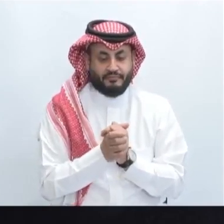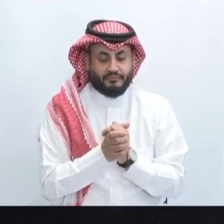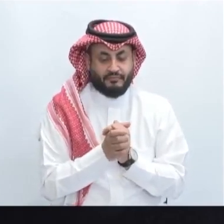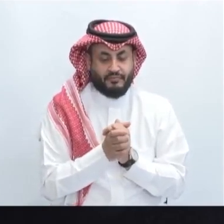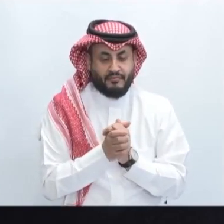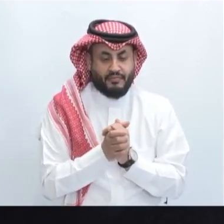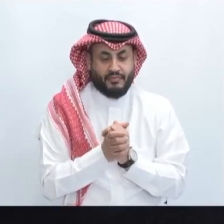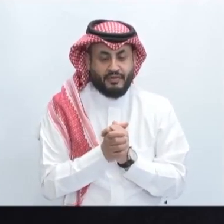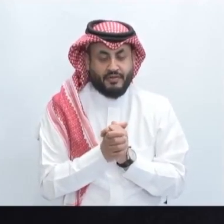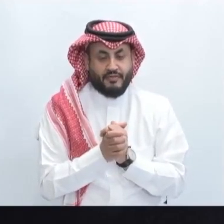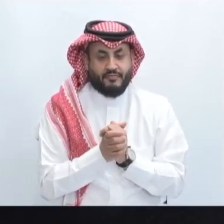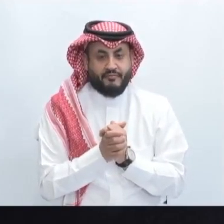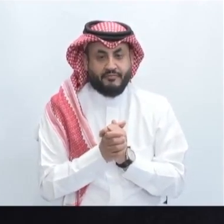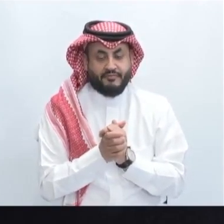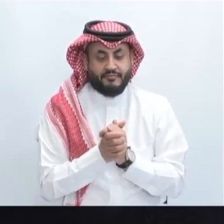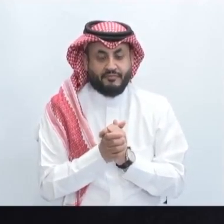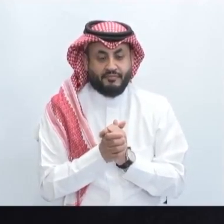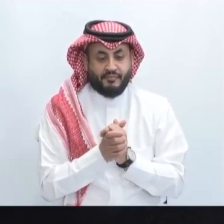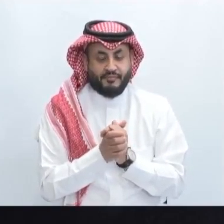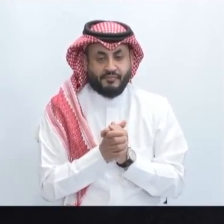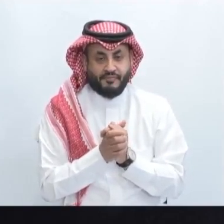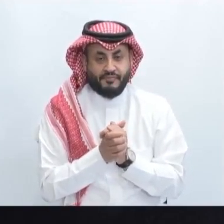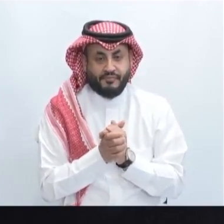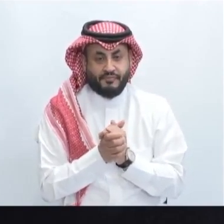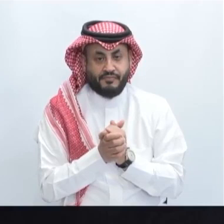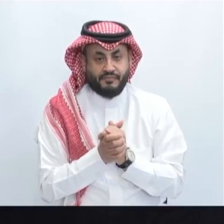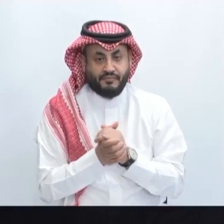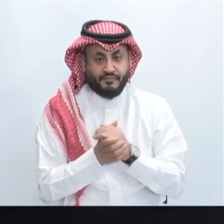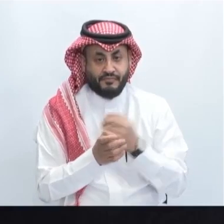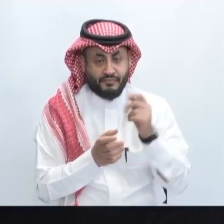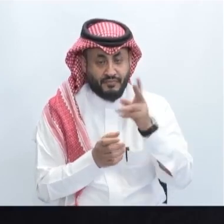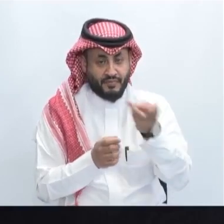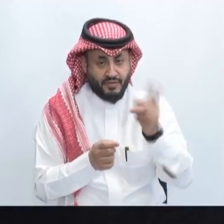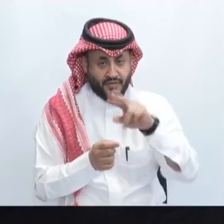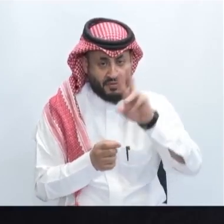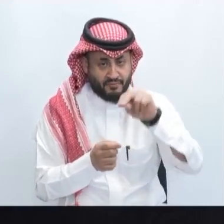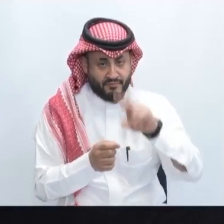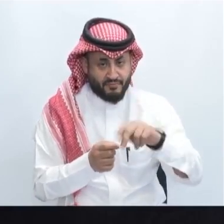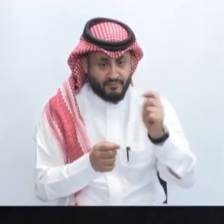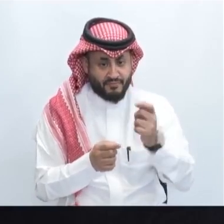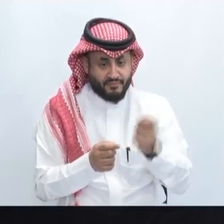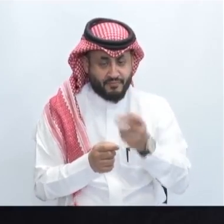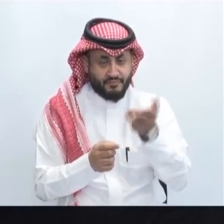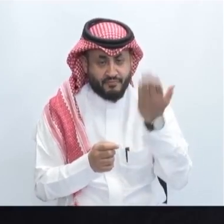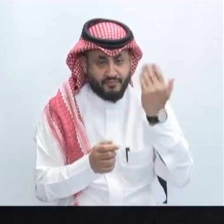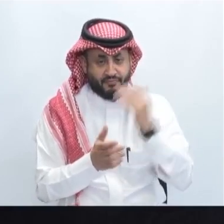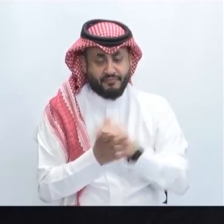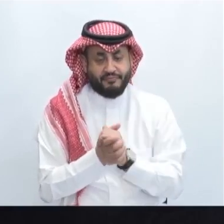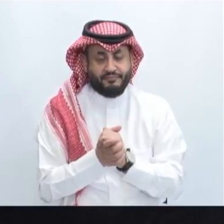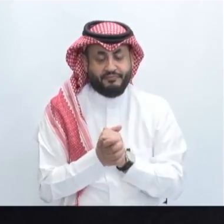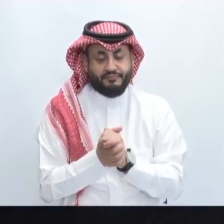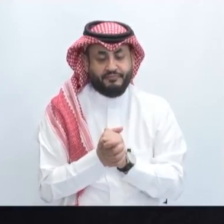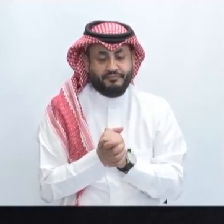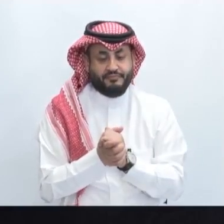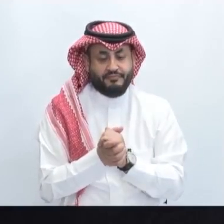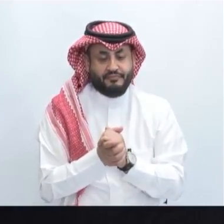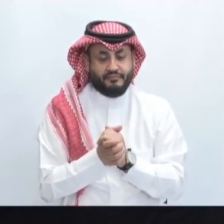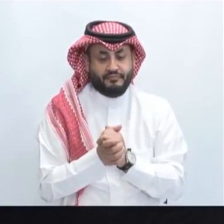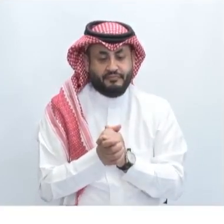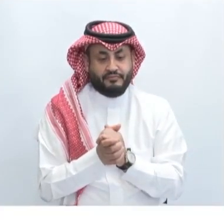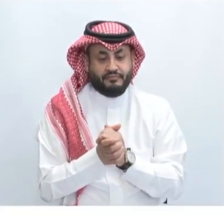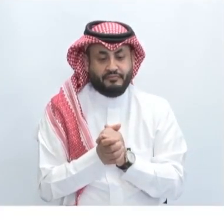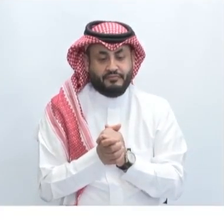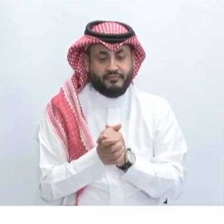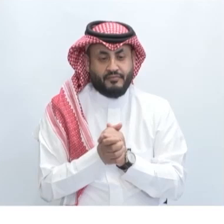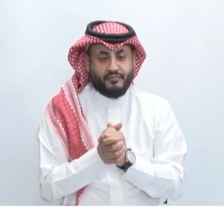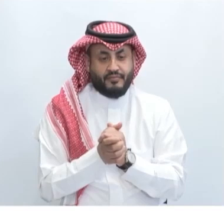exact sound, what we did is that we rewrite the word again. So the